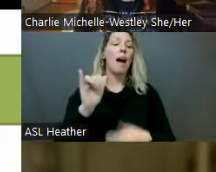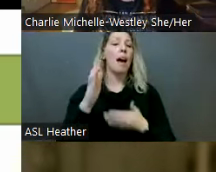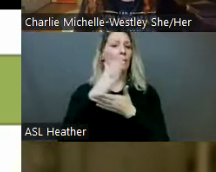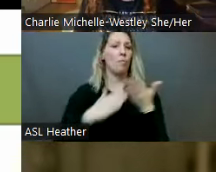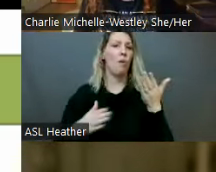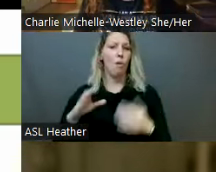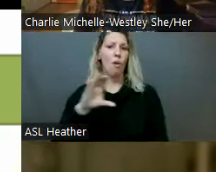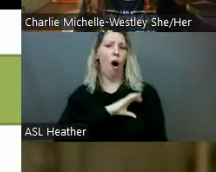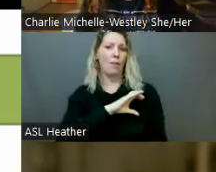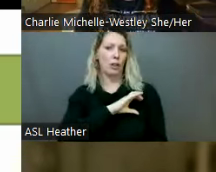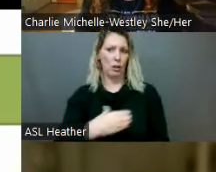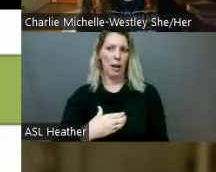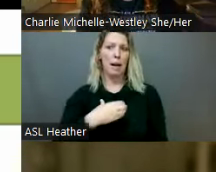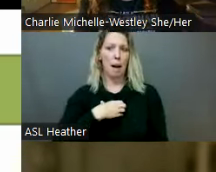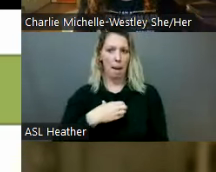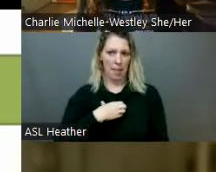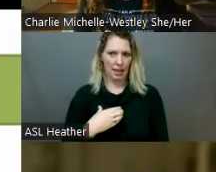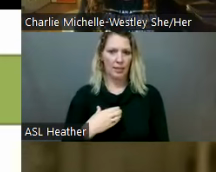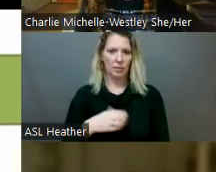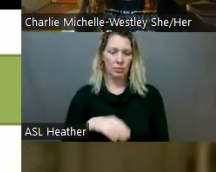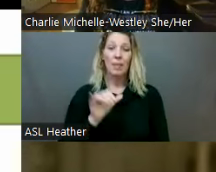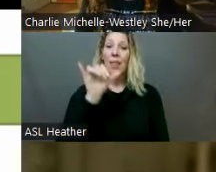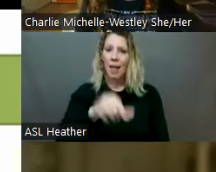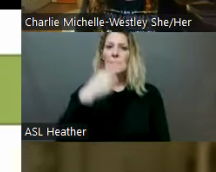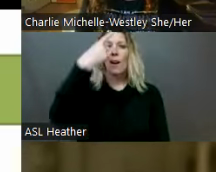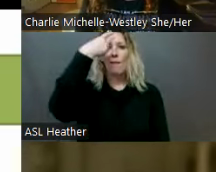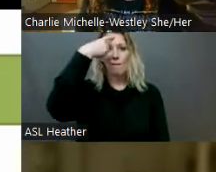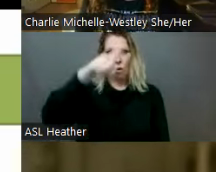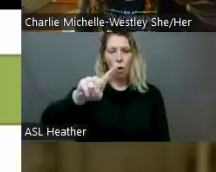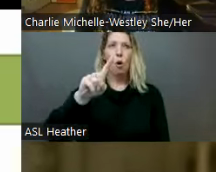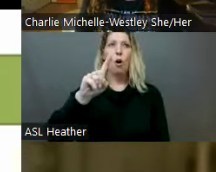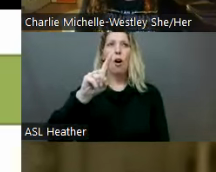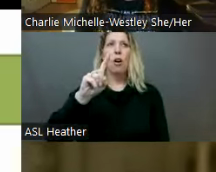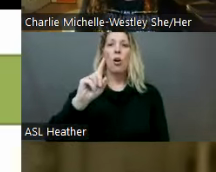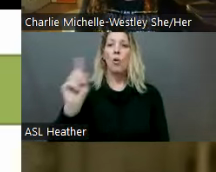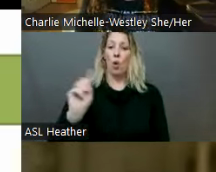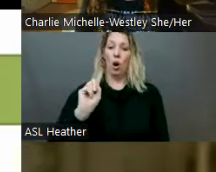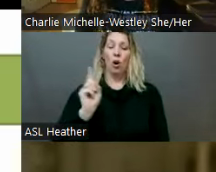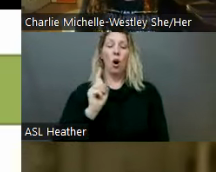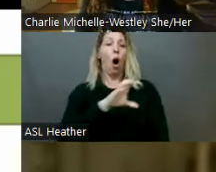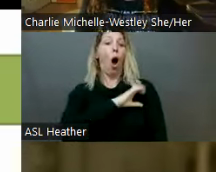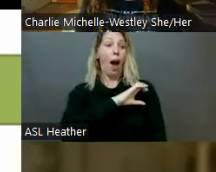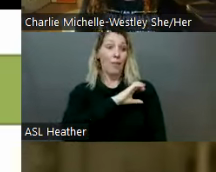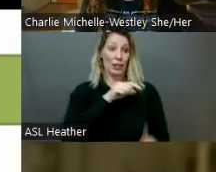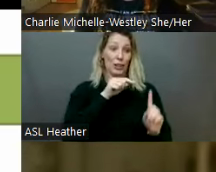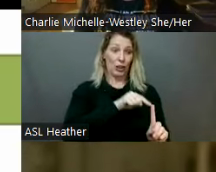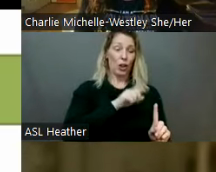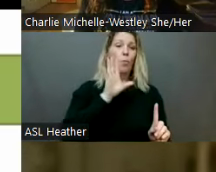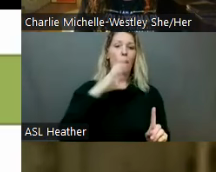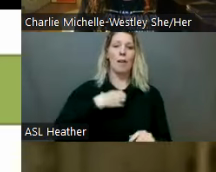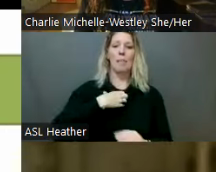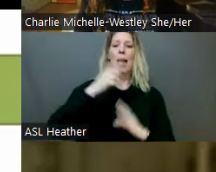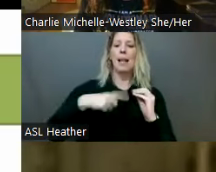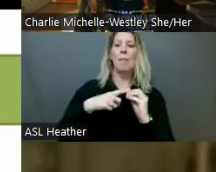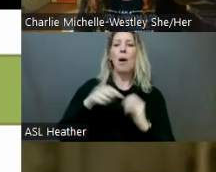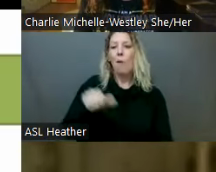officer complaints. This is for the complaints where an officer complains about another officer and